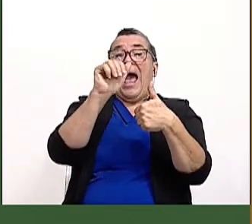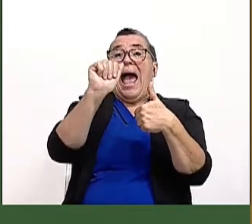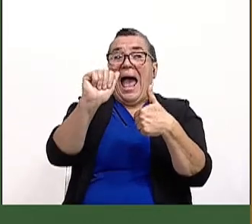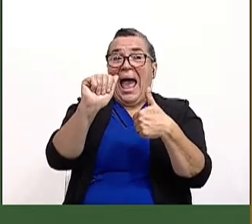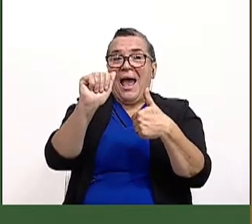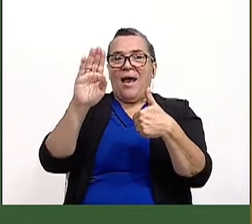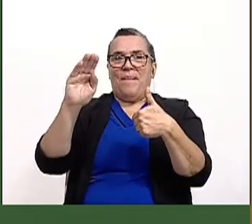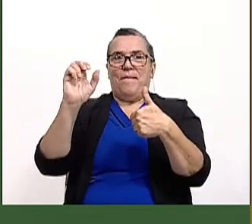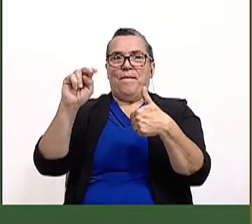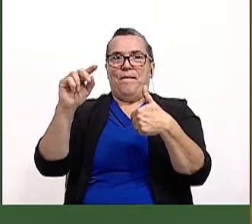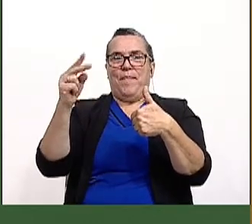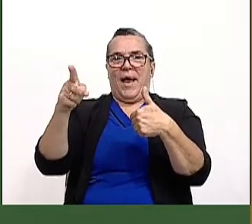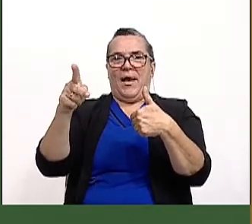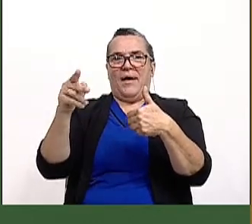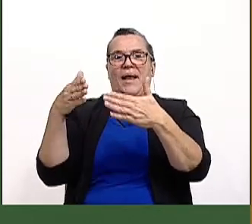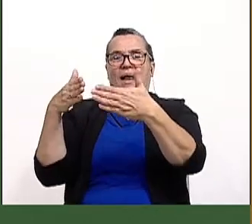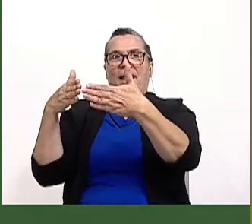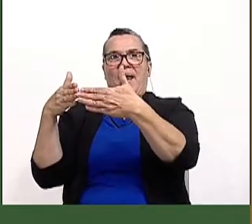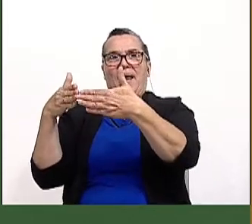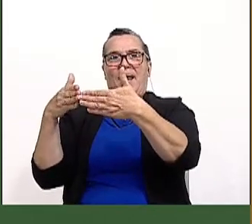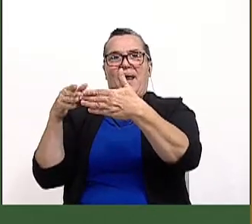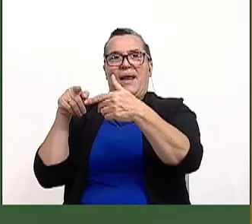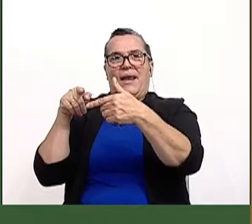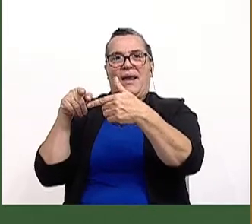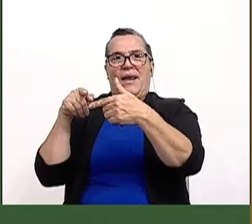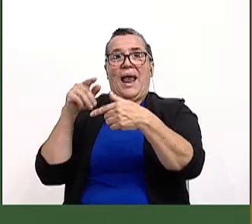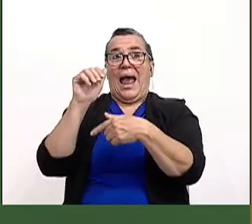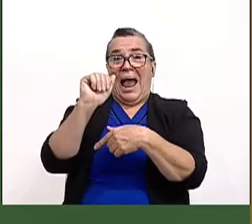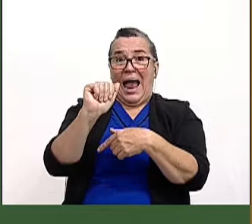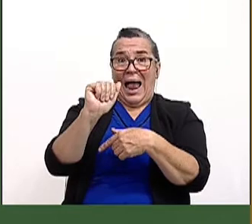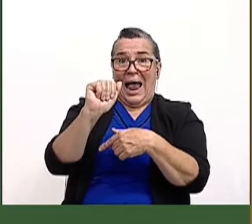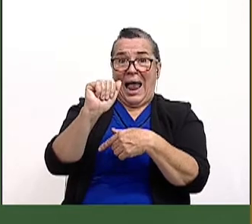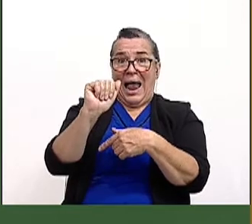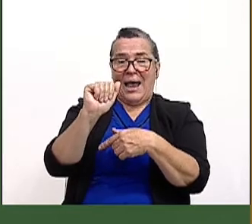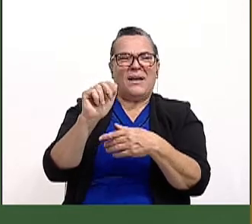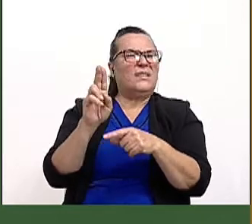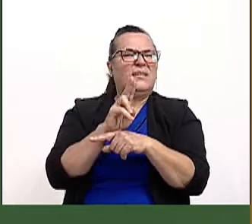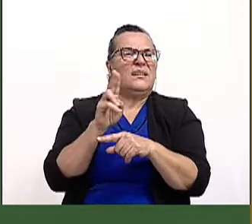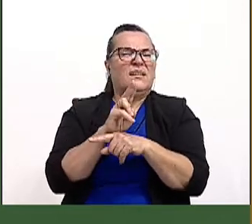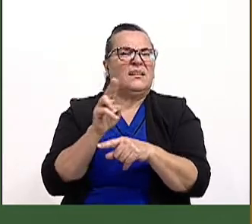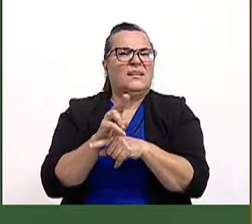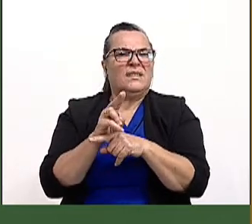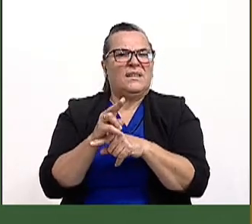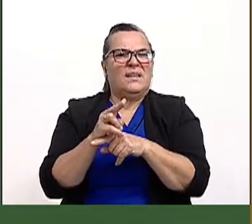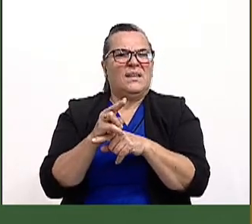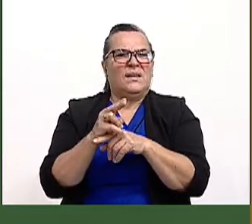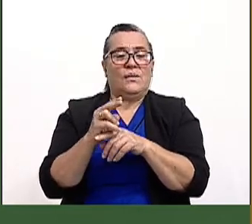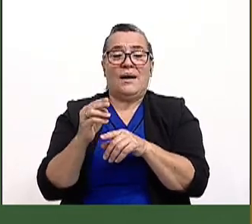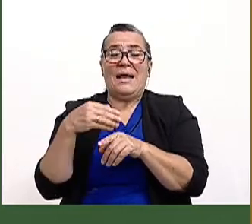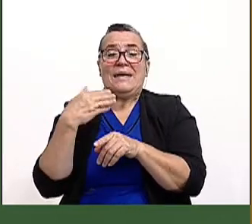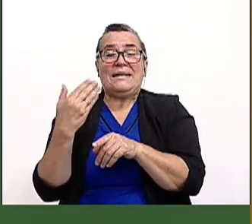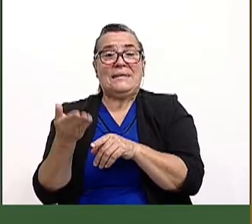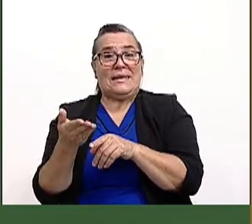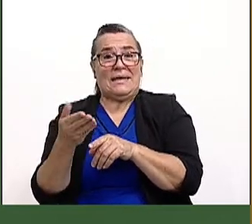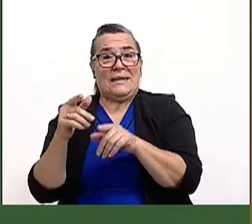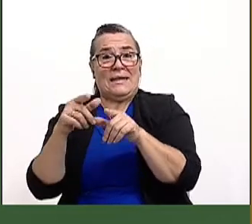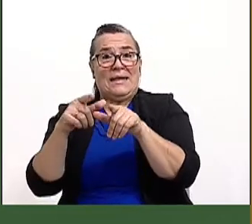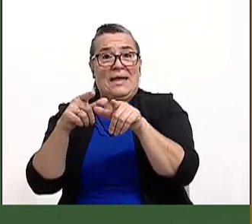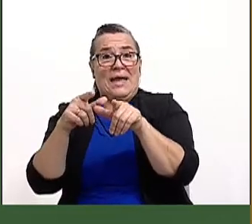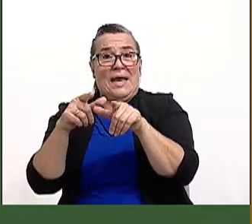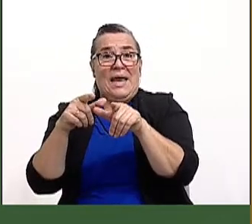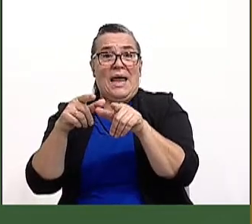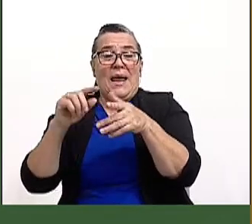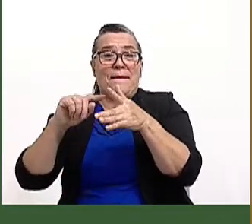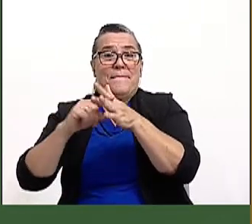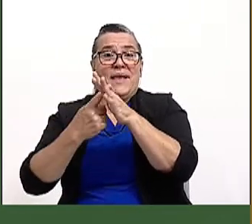a bank on the corner. We're going to use the article a when the next word starts with a